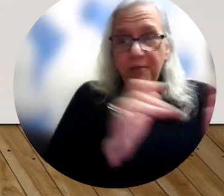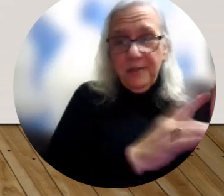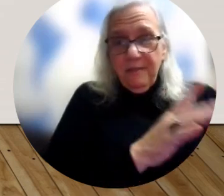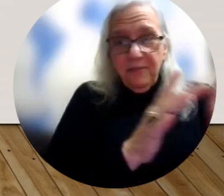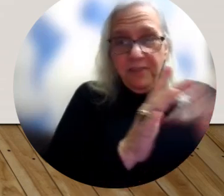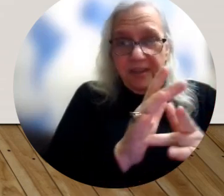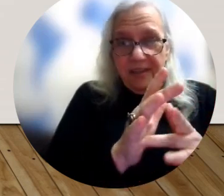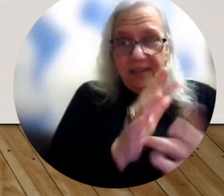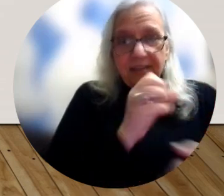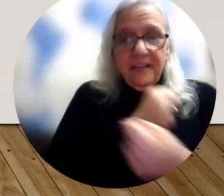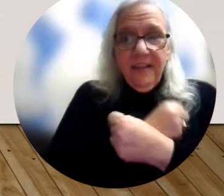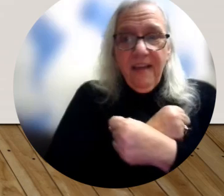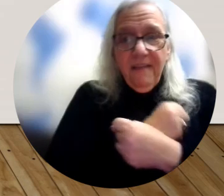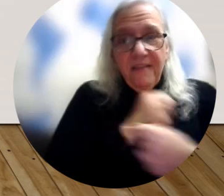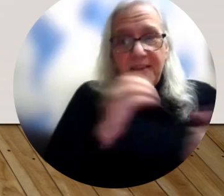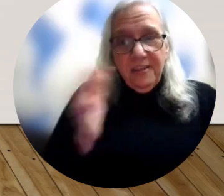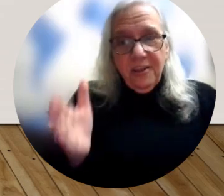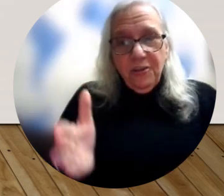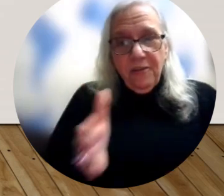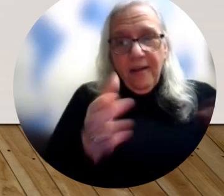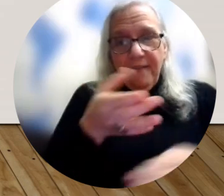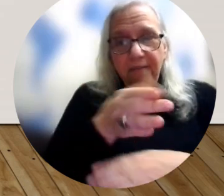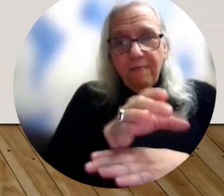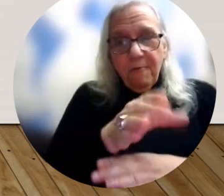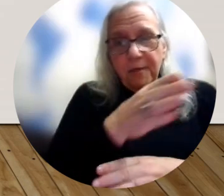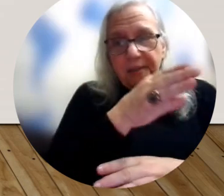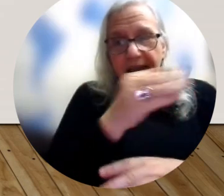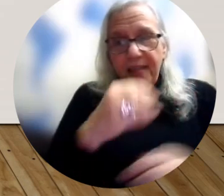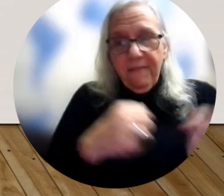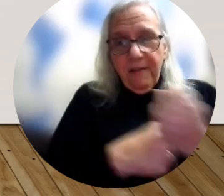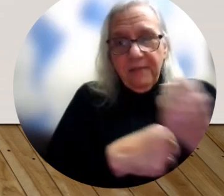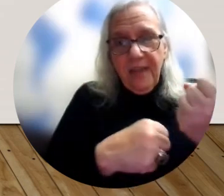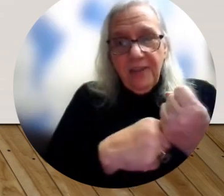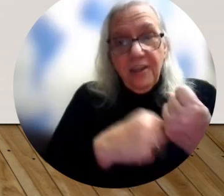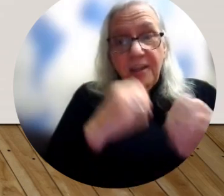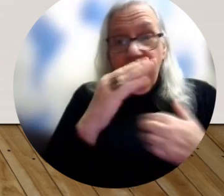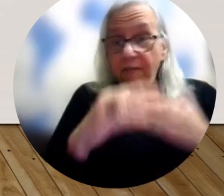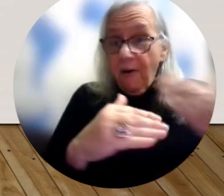As followers of Jesus, love is the driving force